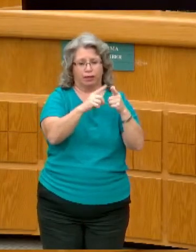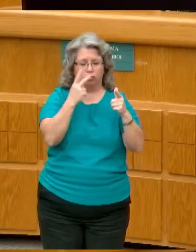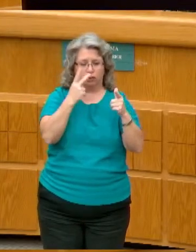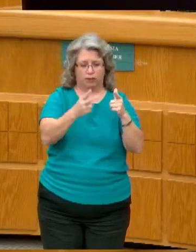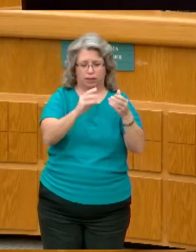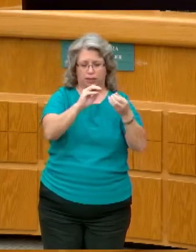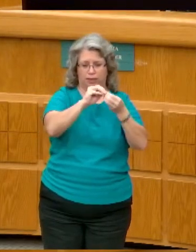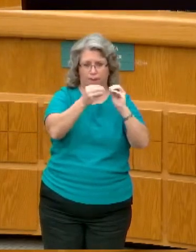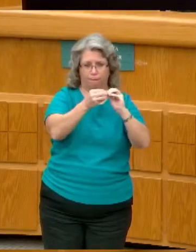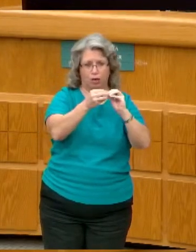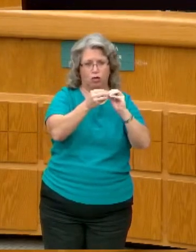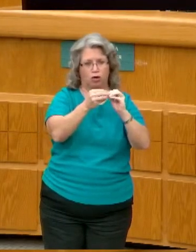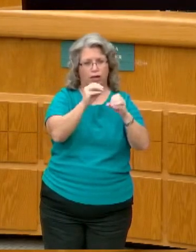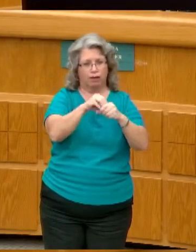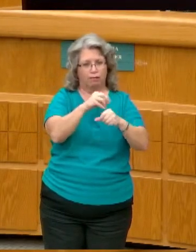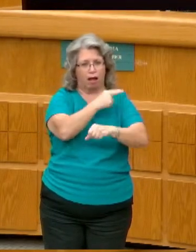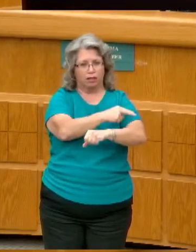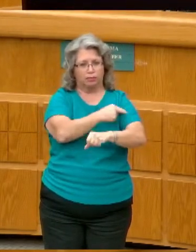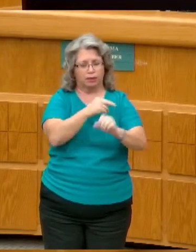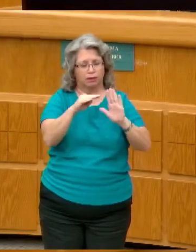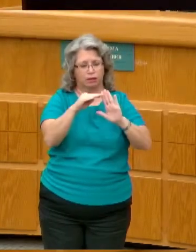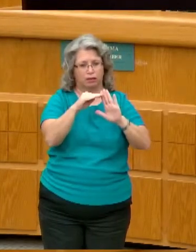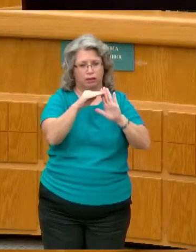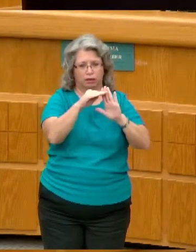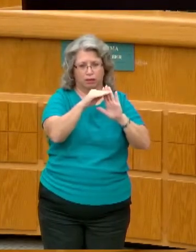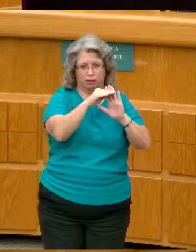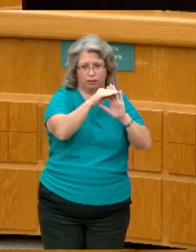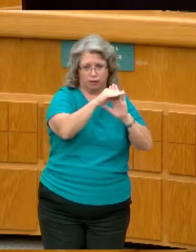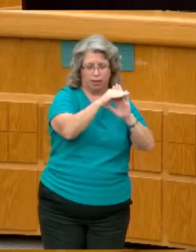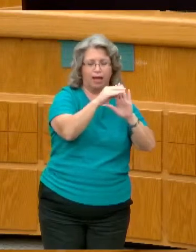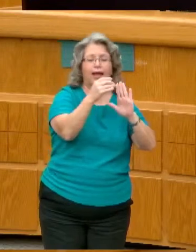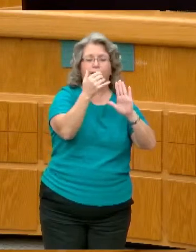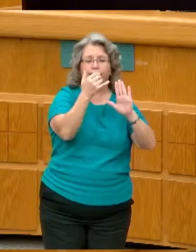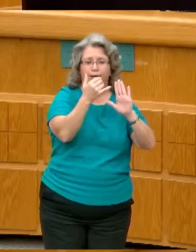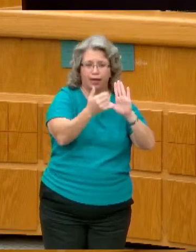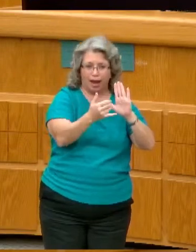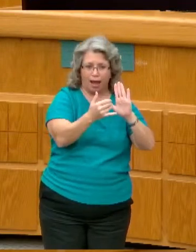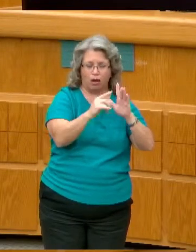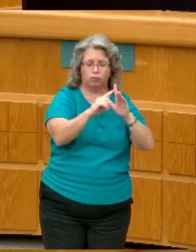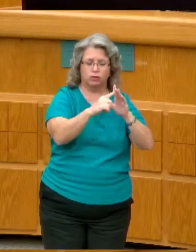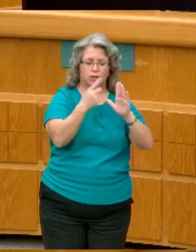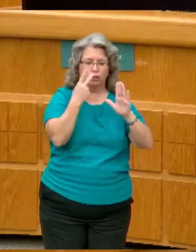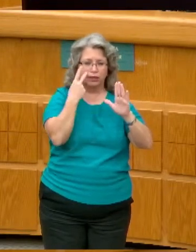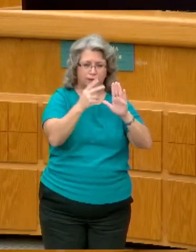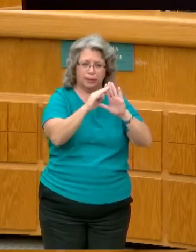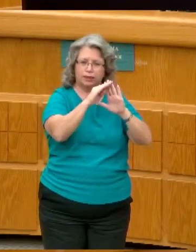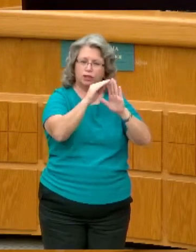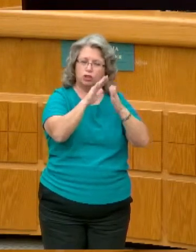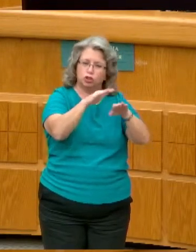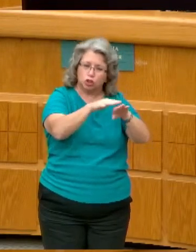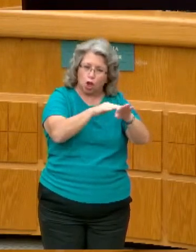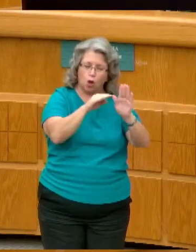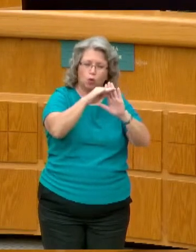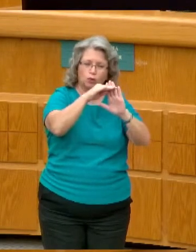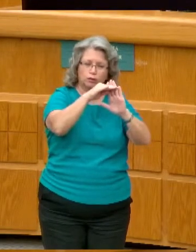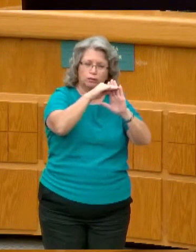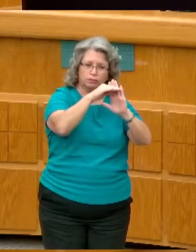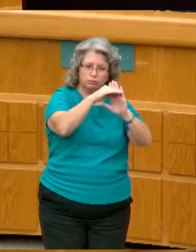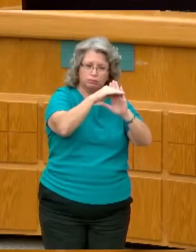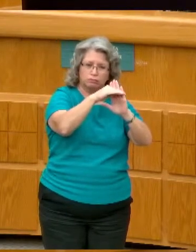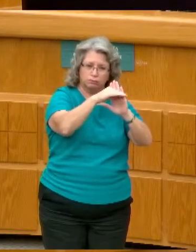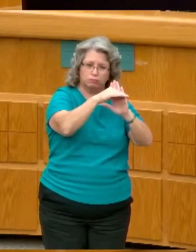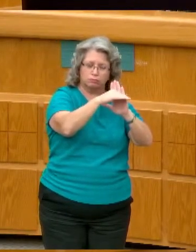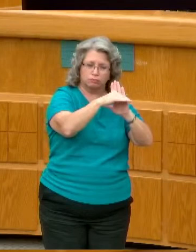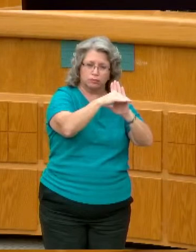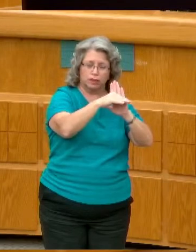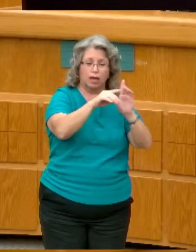COVID-19 kind of plateaus. And now we're starting to see the number gradually decrease. If you look at the ICU, you see a much